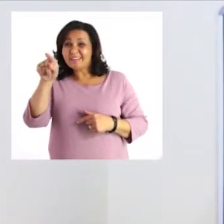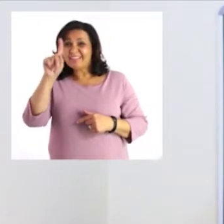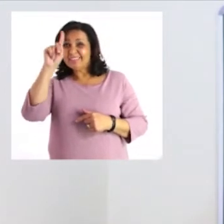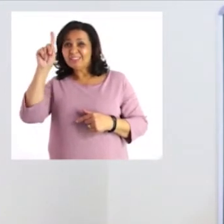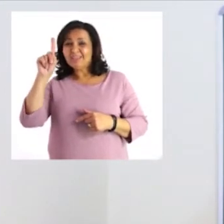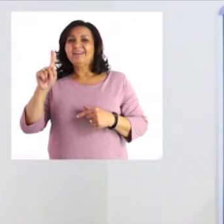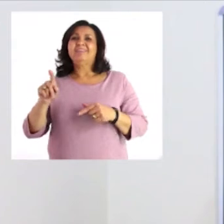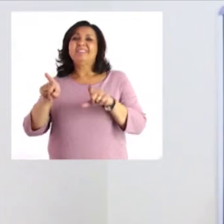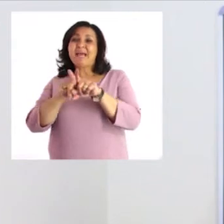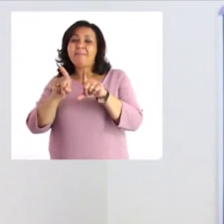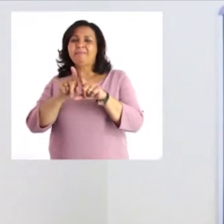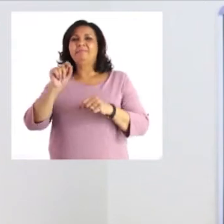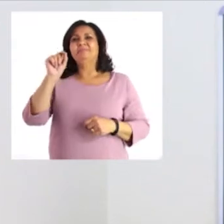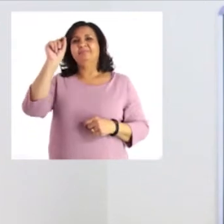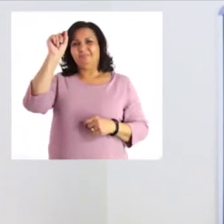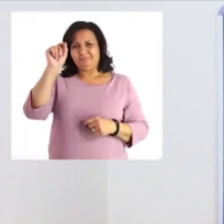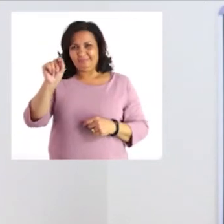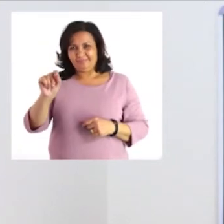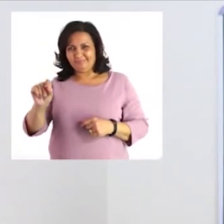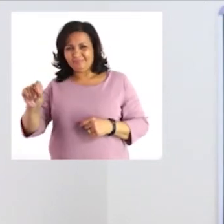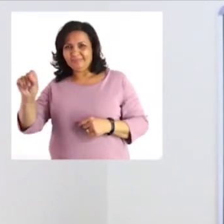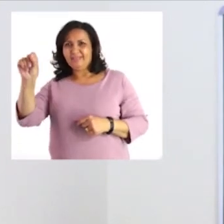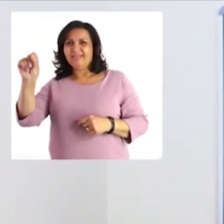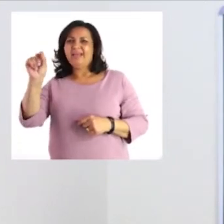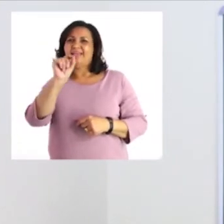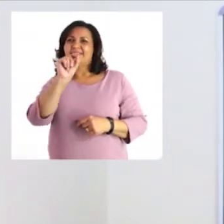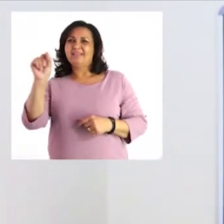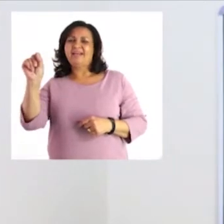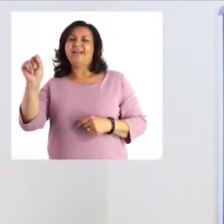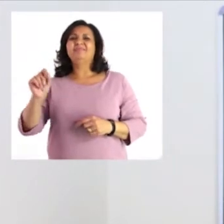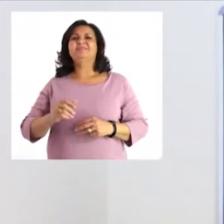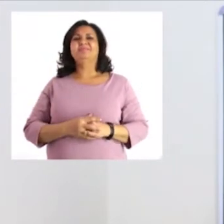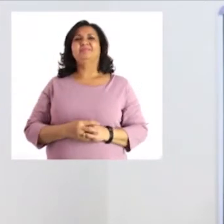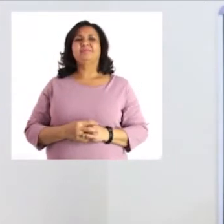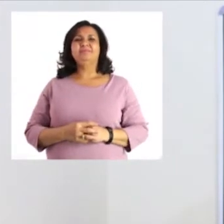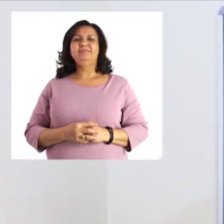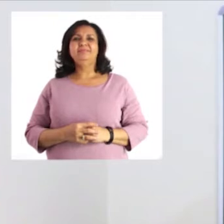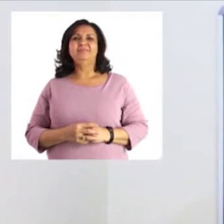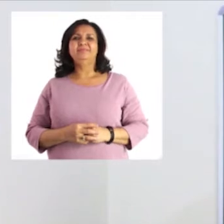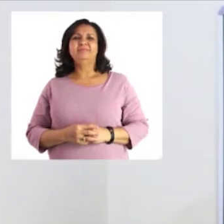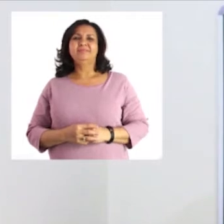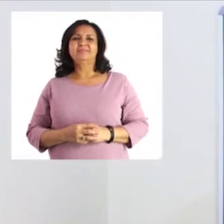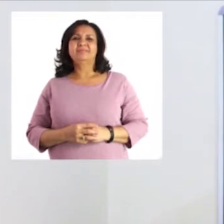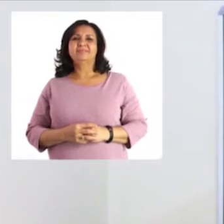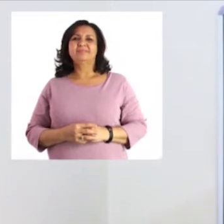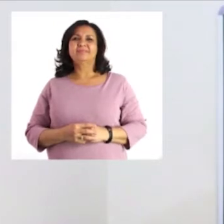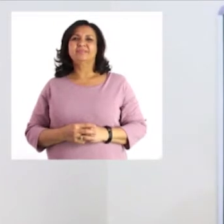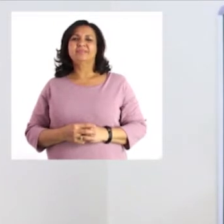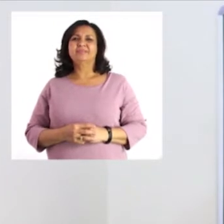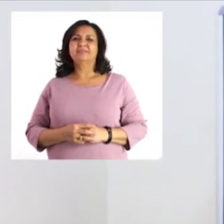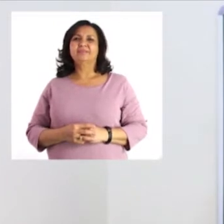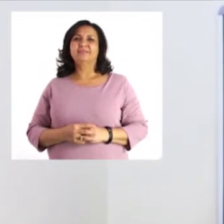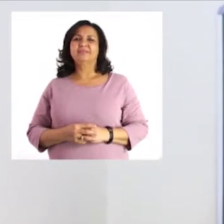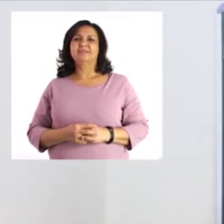a round curvy kick, and we make a straight line on the line in the middle. That's how we make